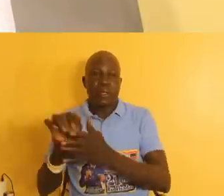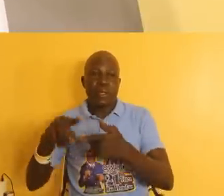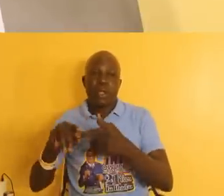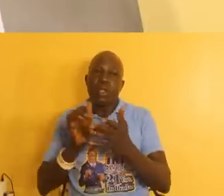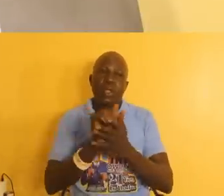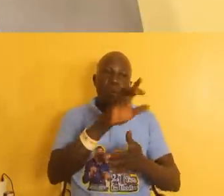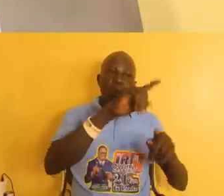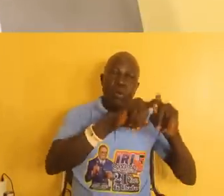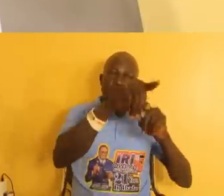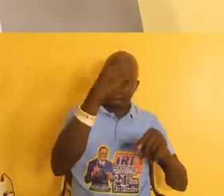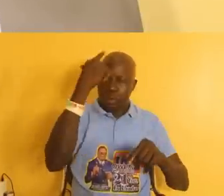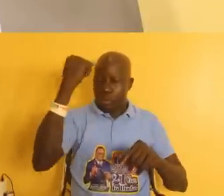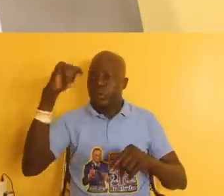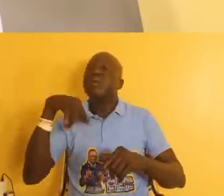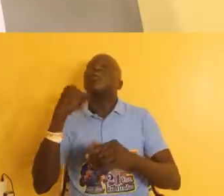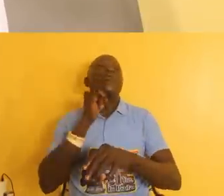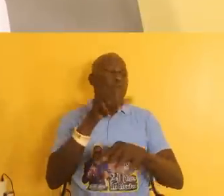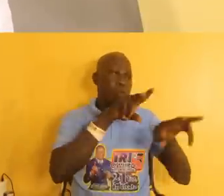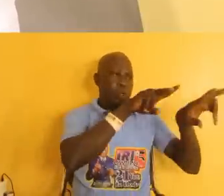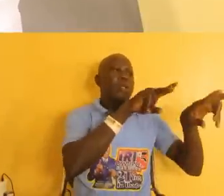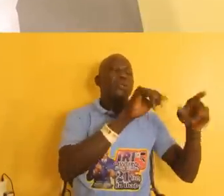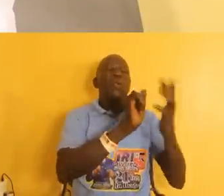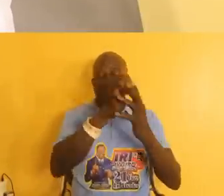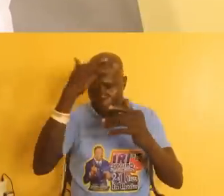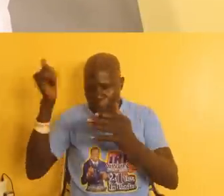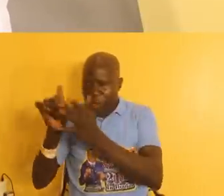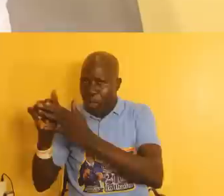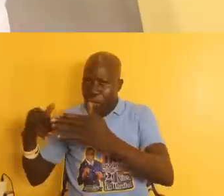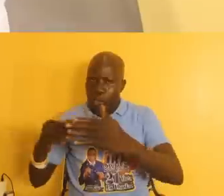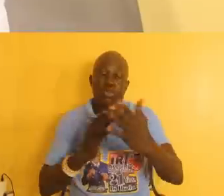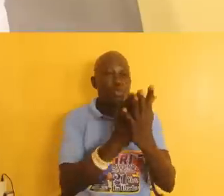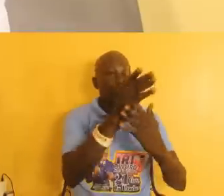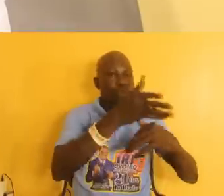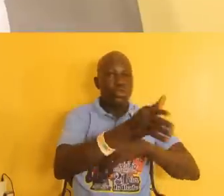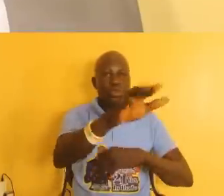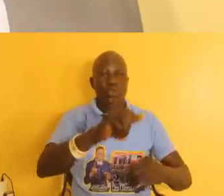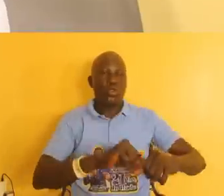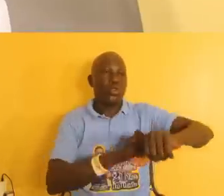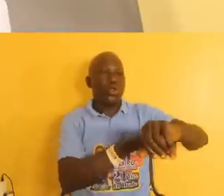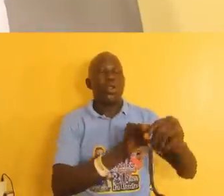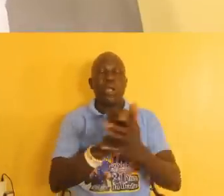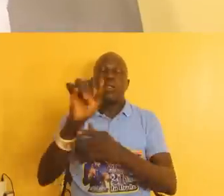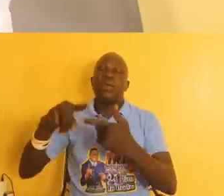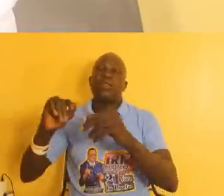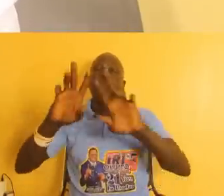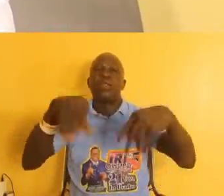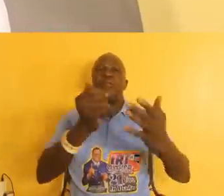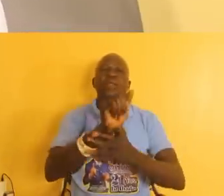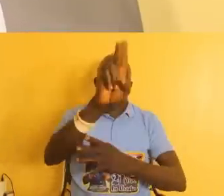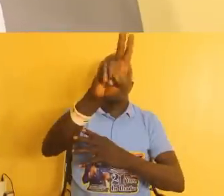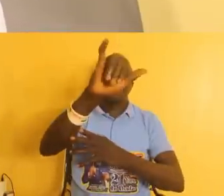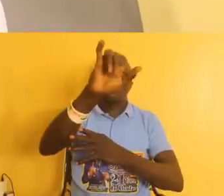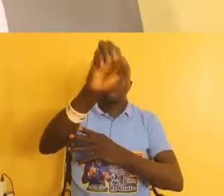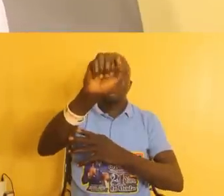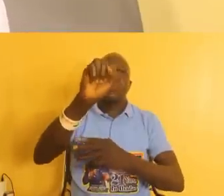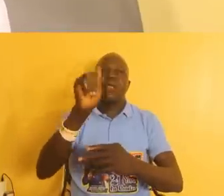attitude. Your Jesus should not look at him. Through your guidance that when we that will